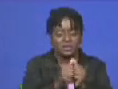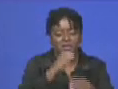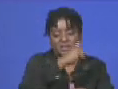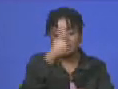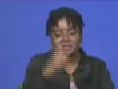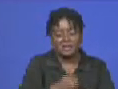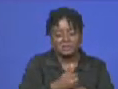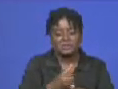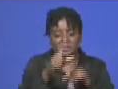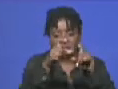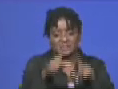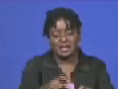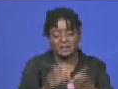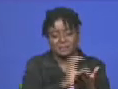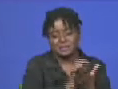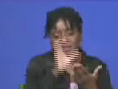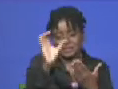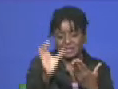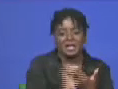calendar.